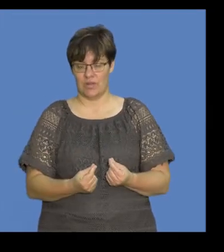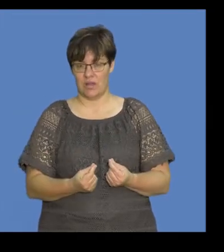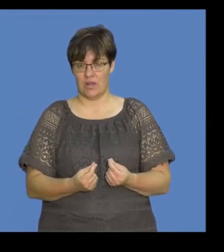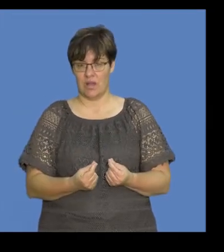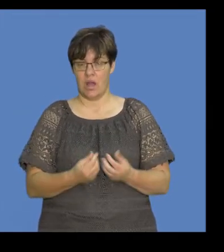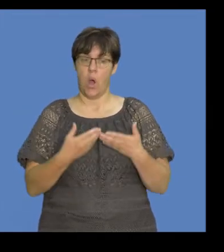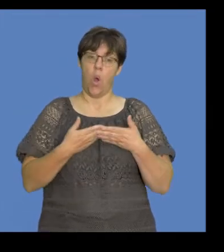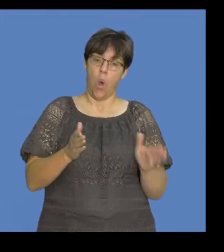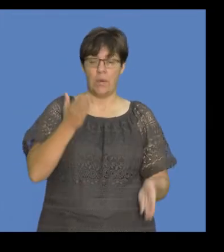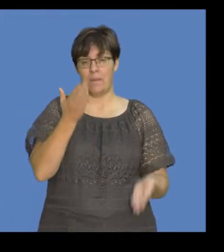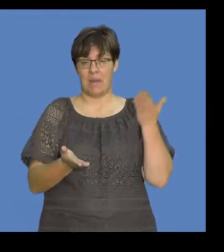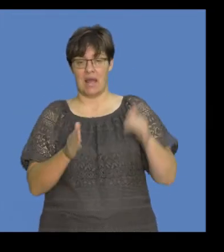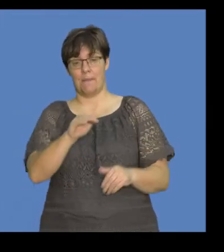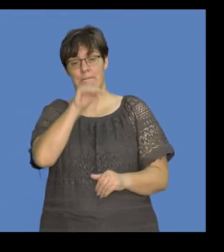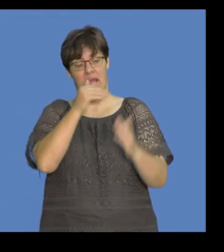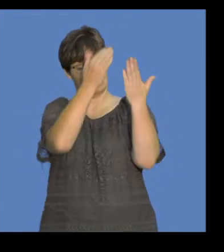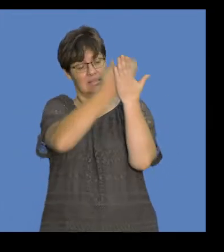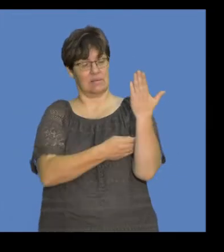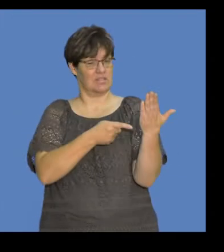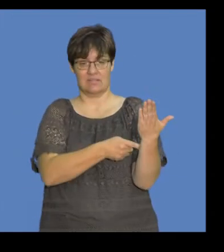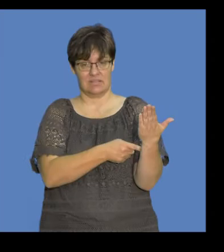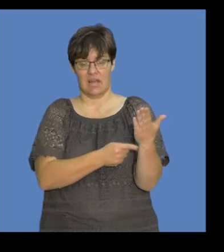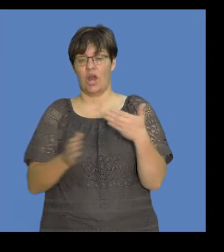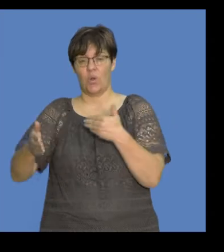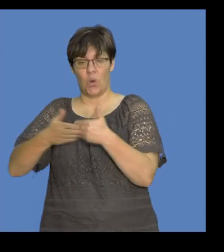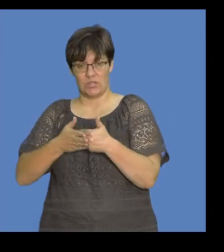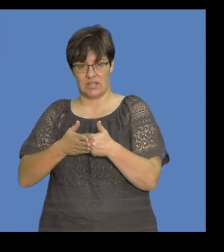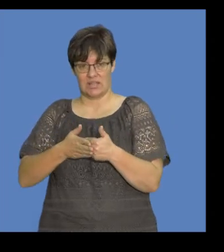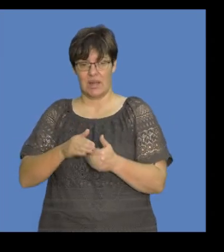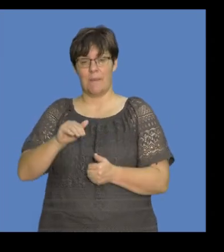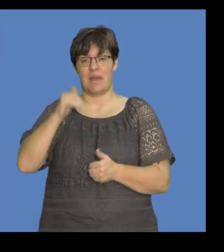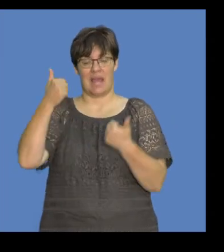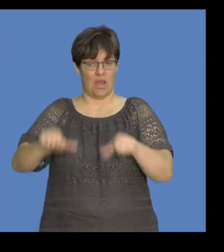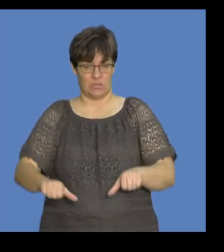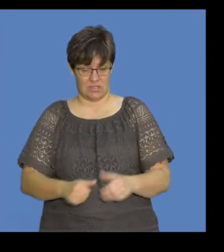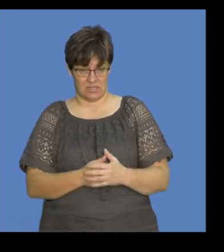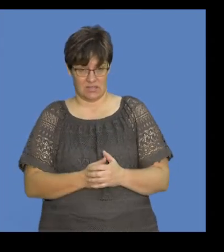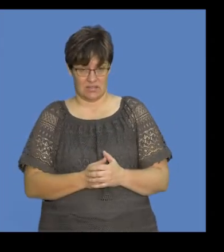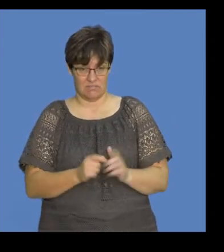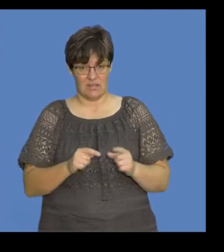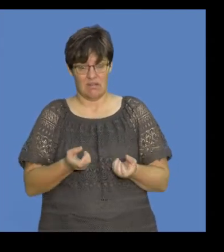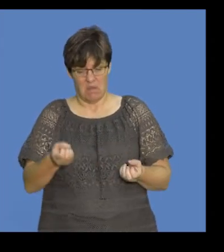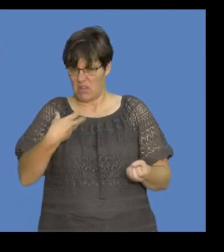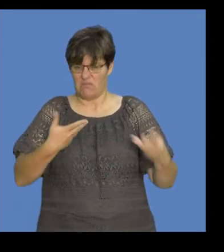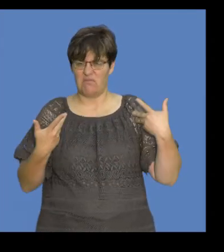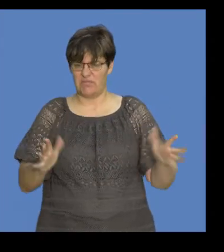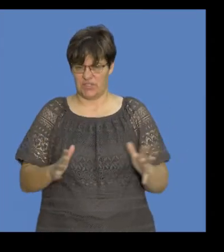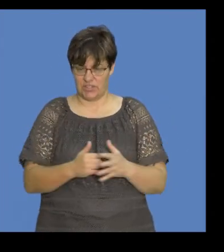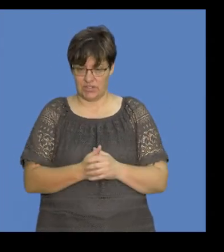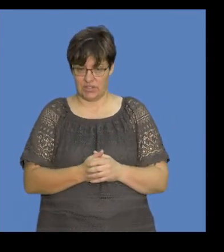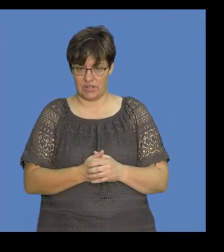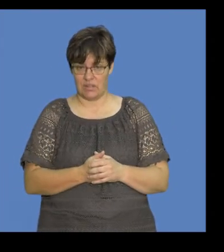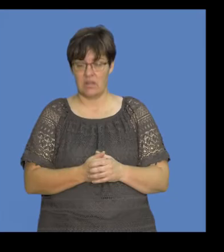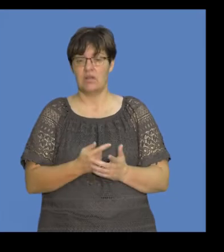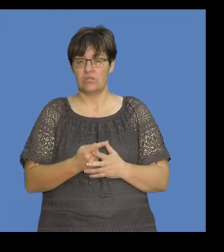the opening balance as per your bank statement and the closing balance as per your bank account. Obviously, those are two givens, right? So what must